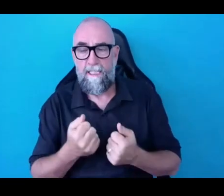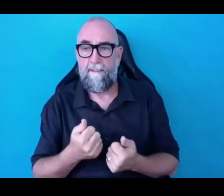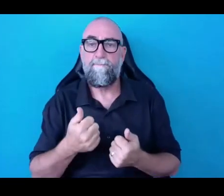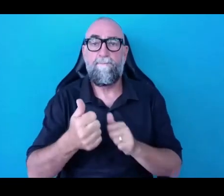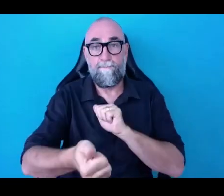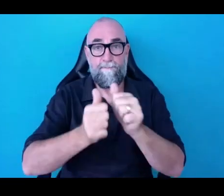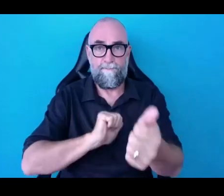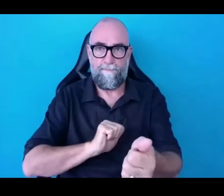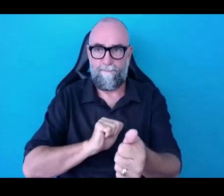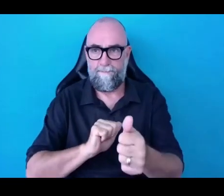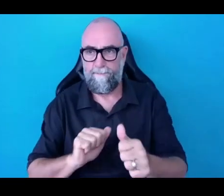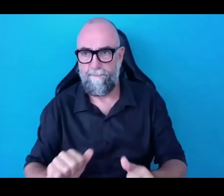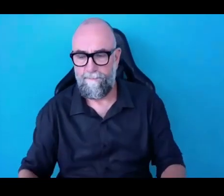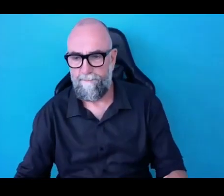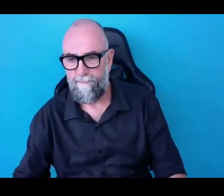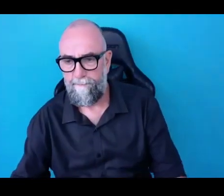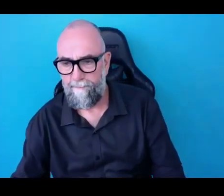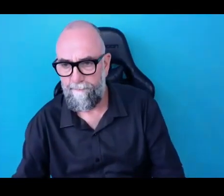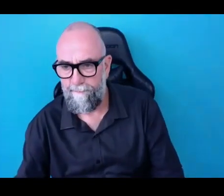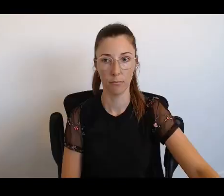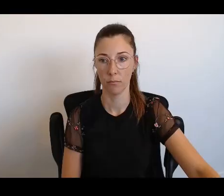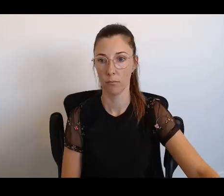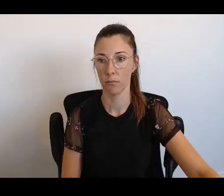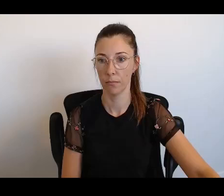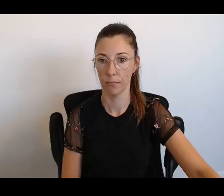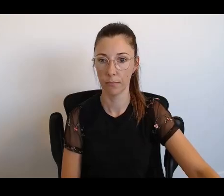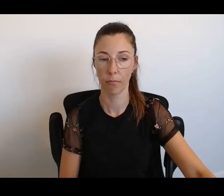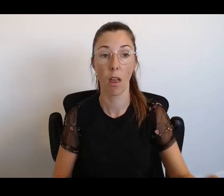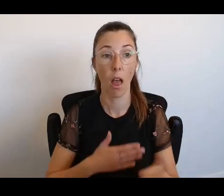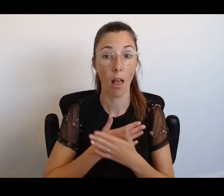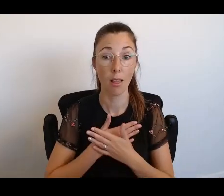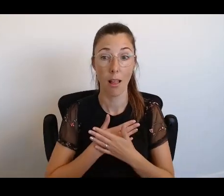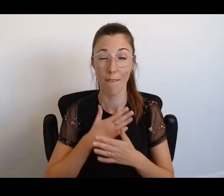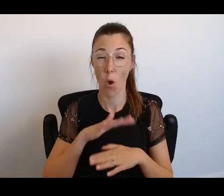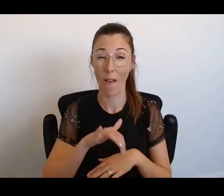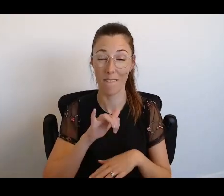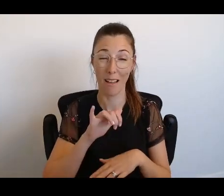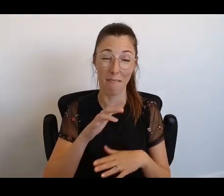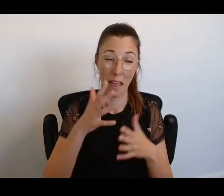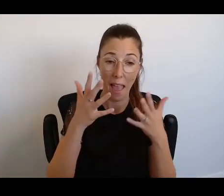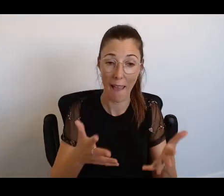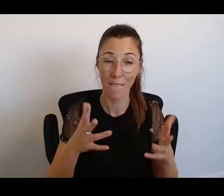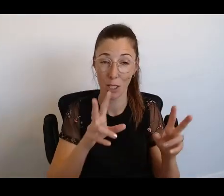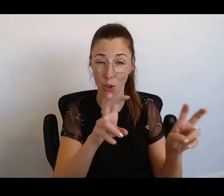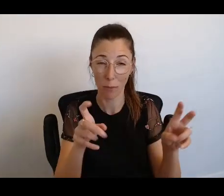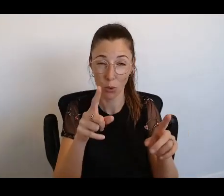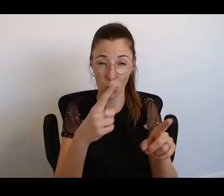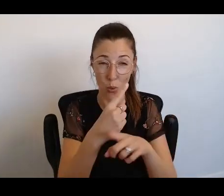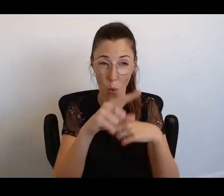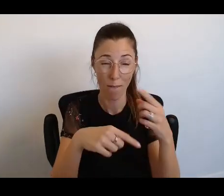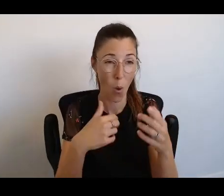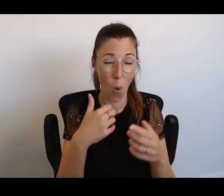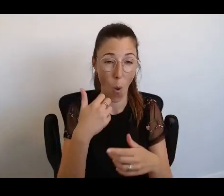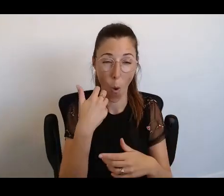love in all the heavy work that you do, like heavy topics, you're always so positive about the future. It's